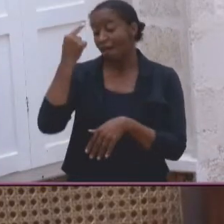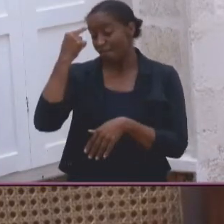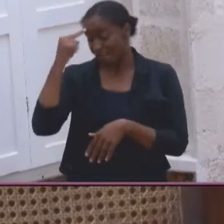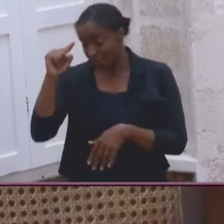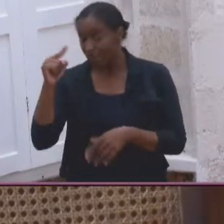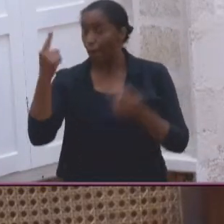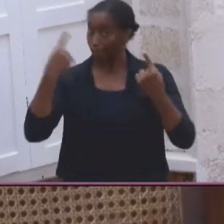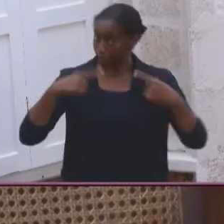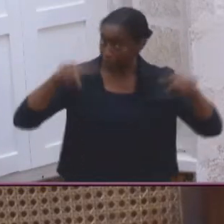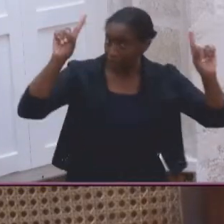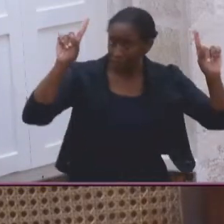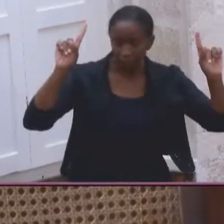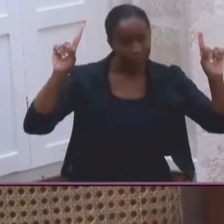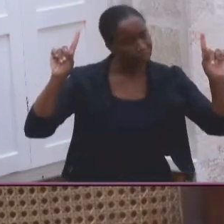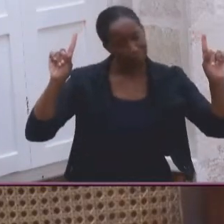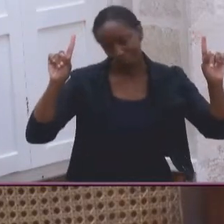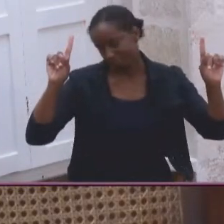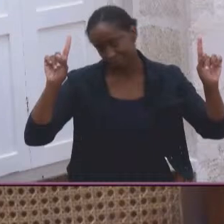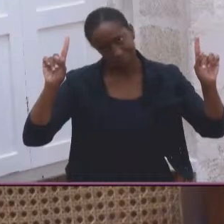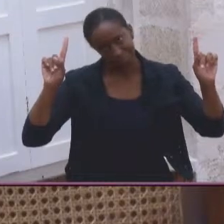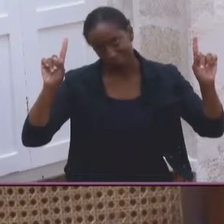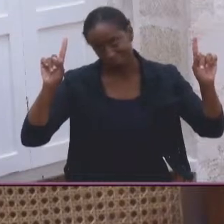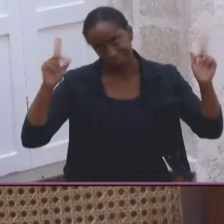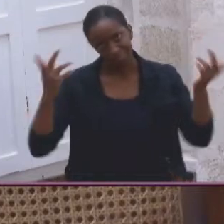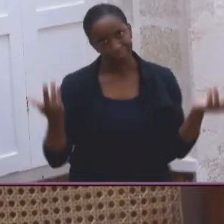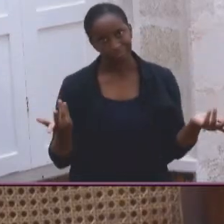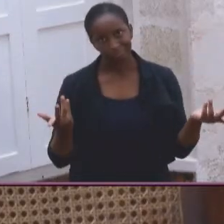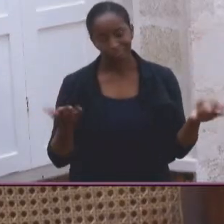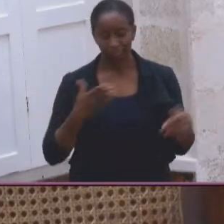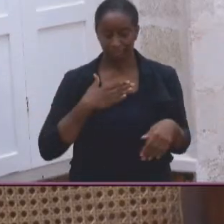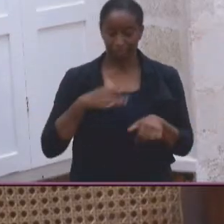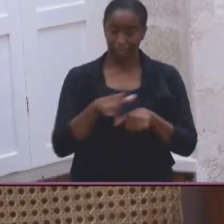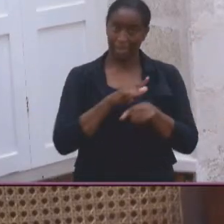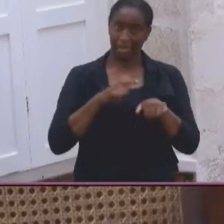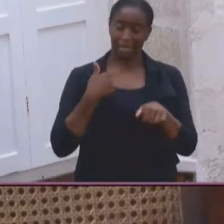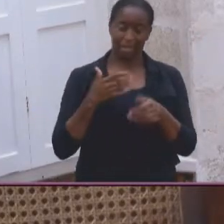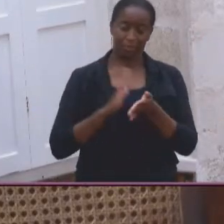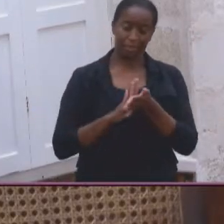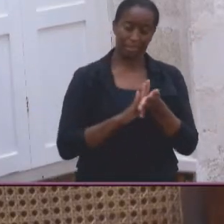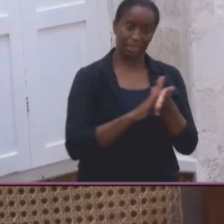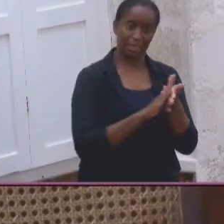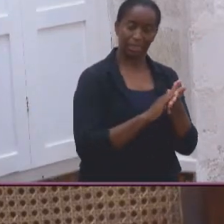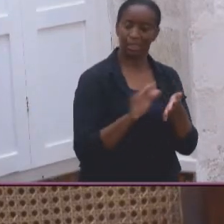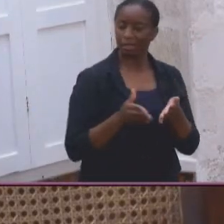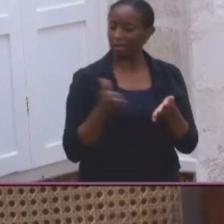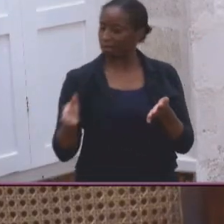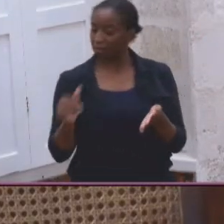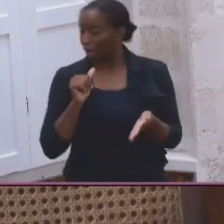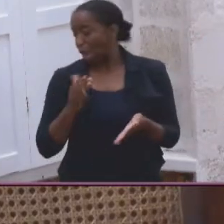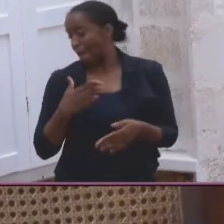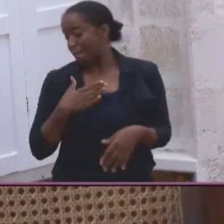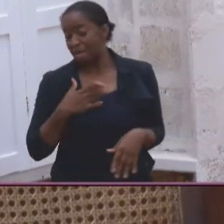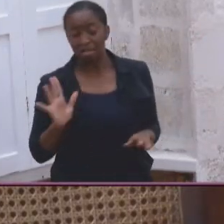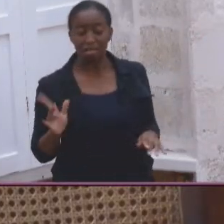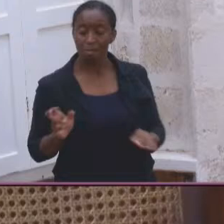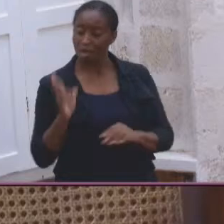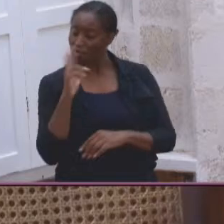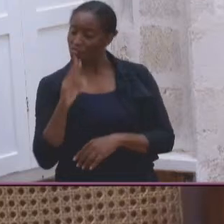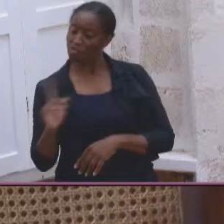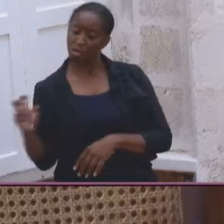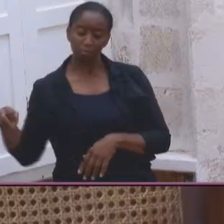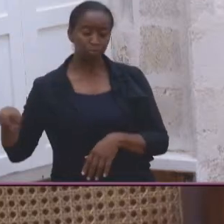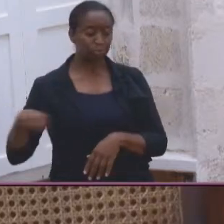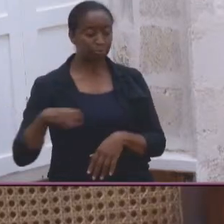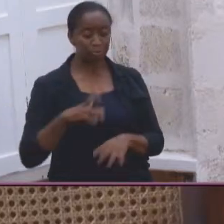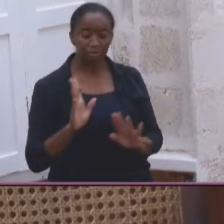Come on. If that is really what we want, let's go back to, if I was king for the day, what would I do?